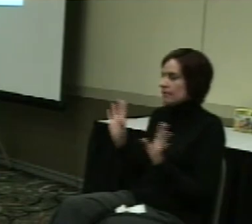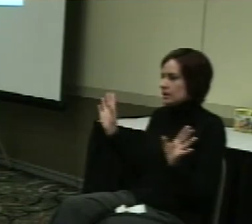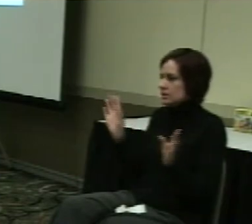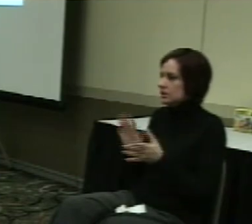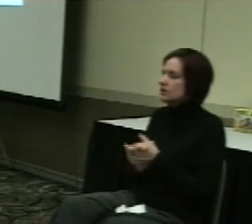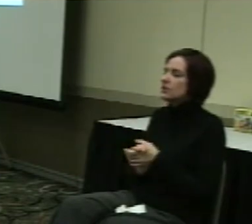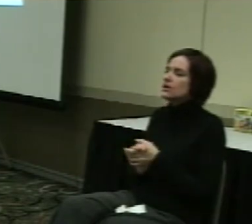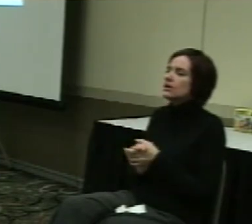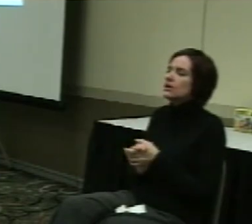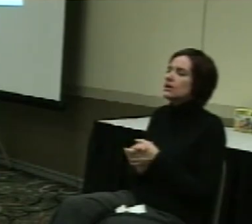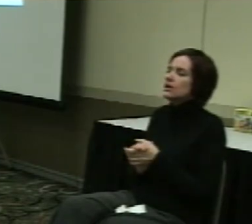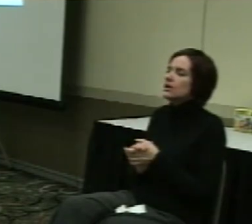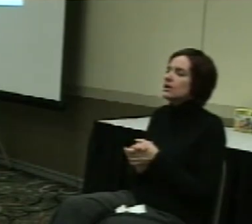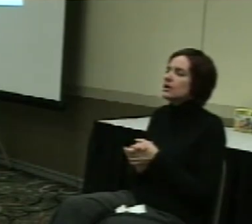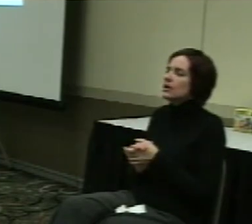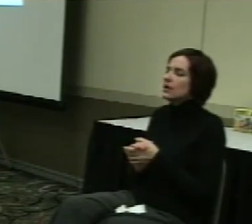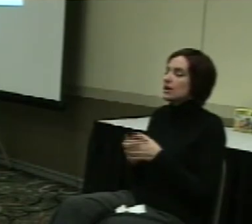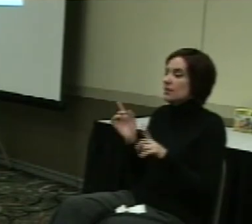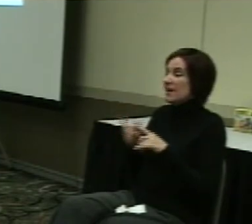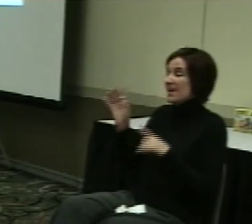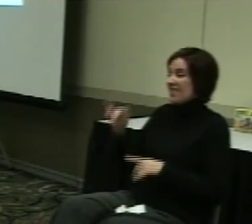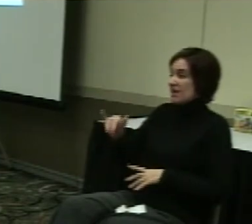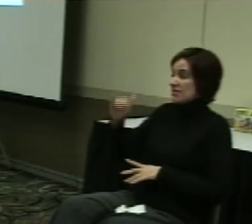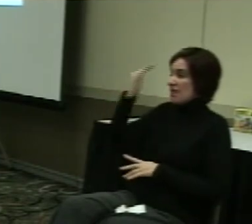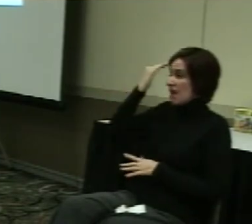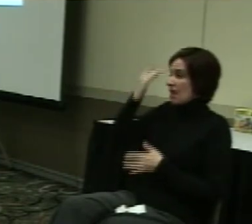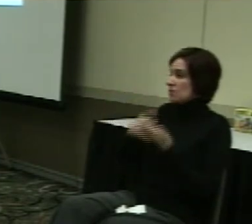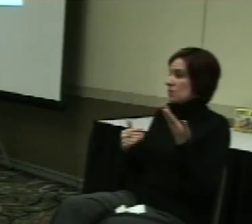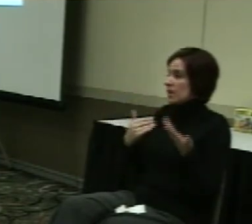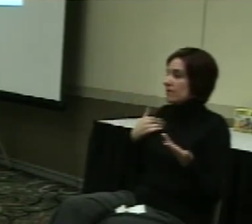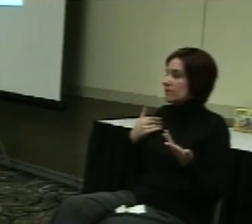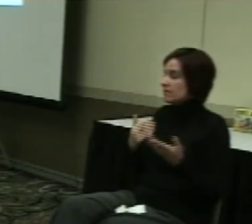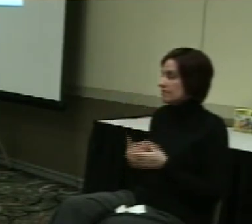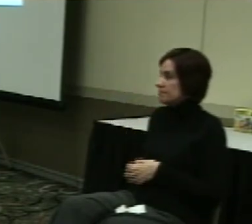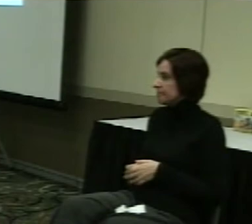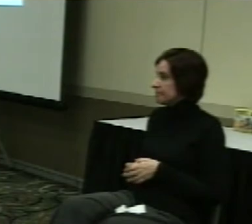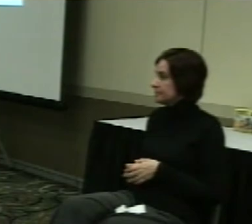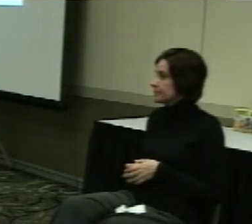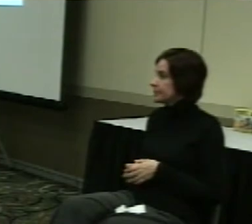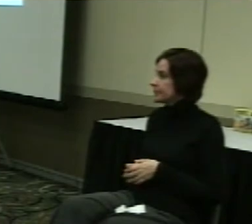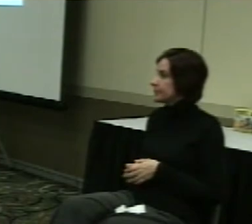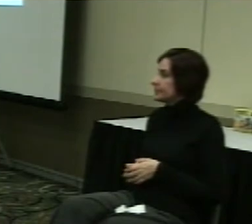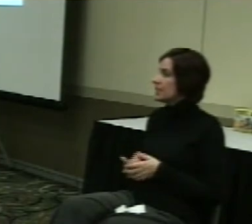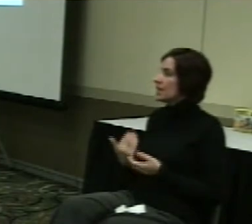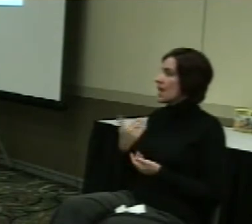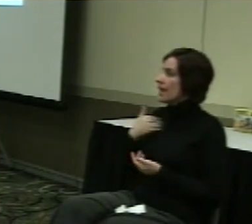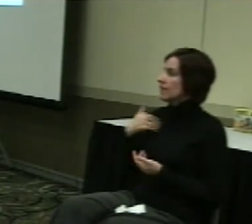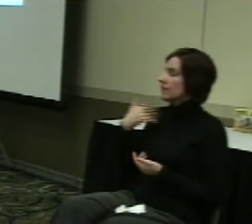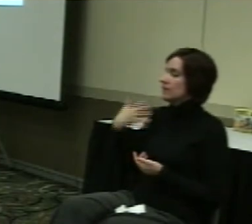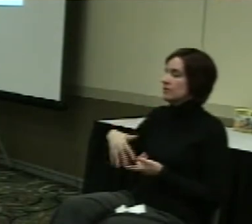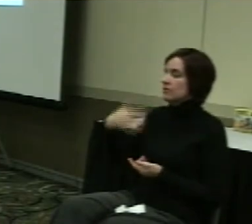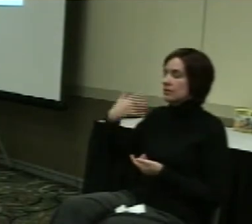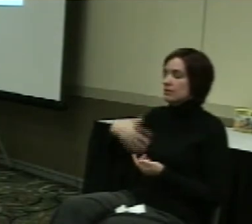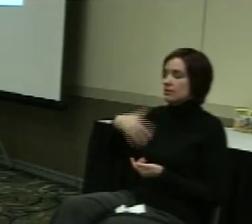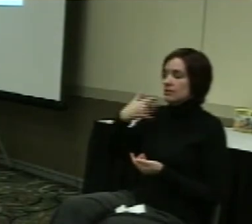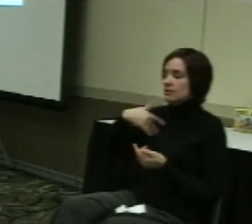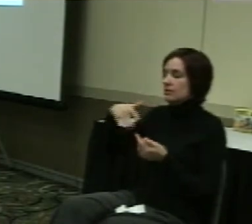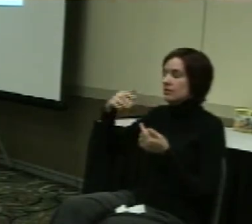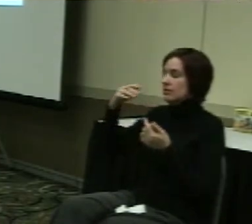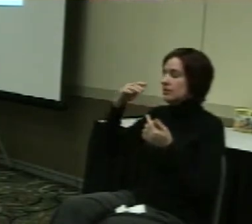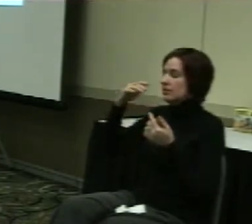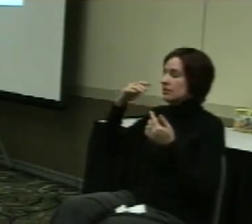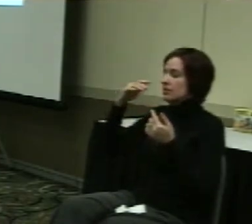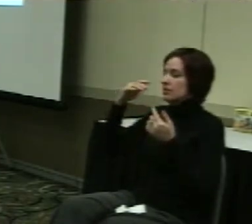that is the knowledge we have. We have amazing knowledge that if we can possibly put it all